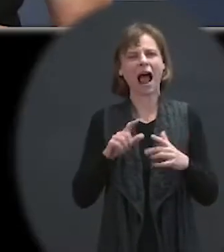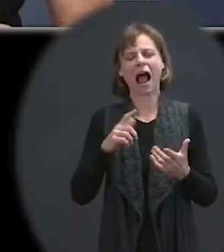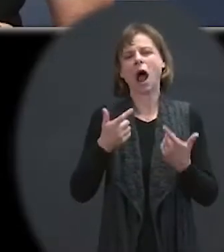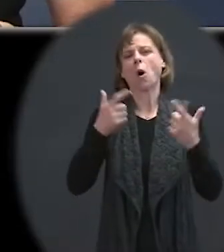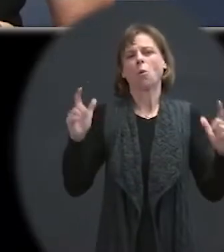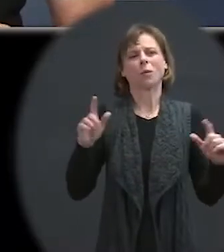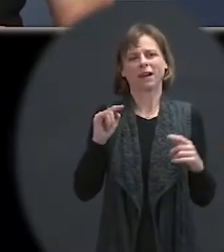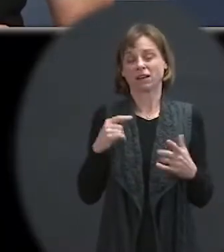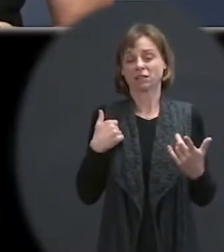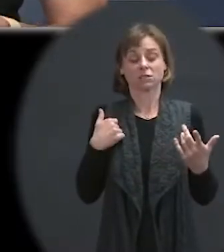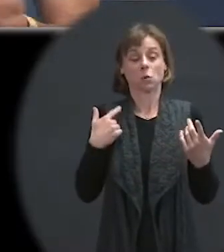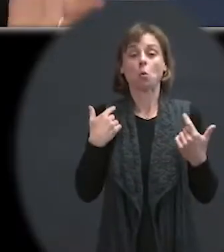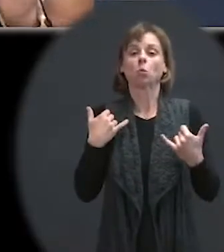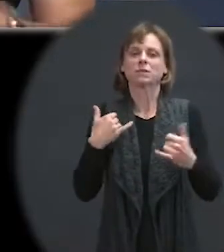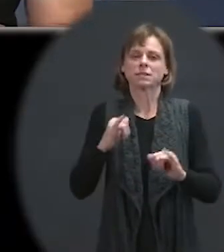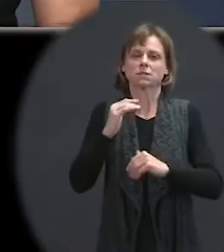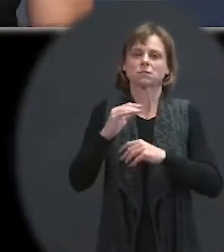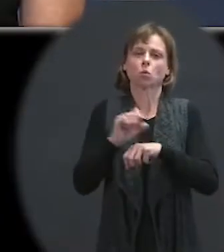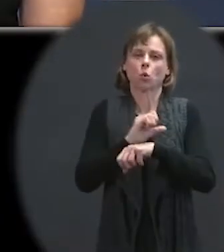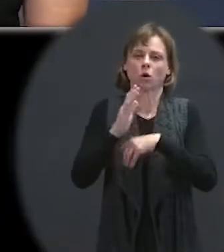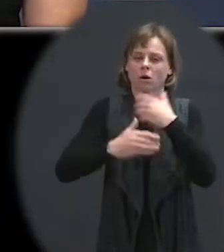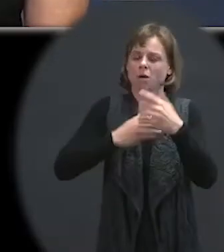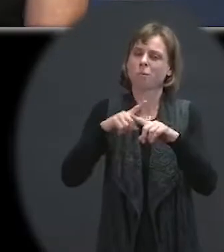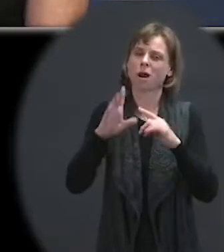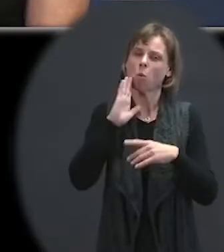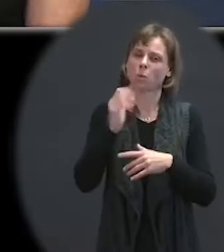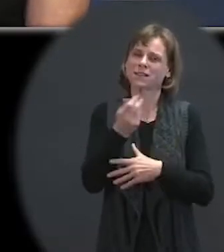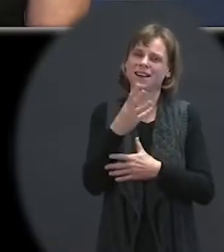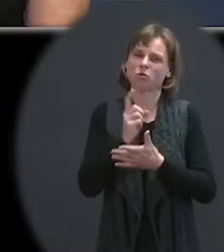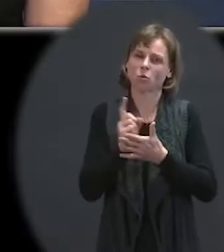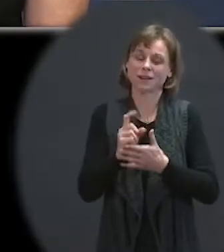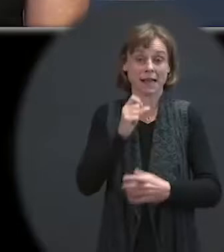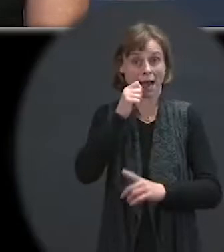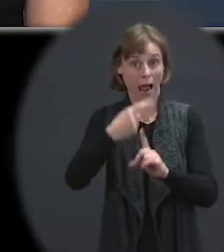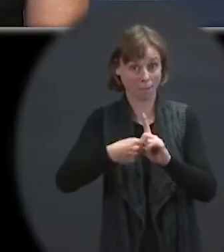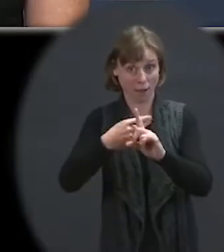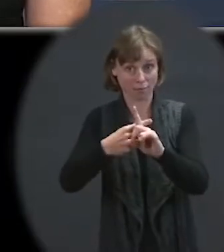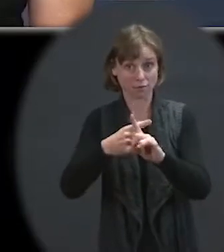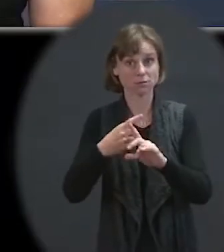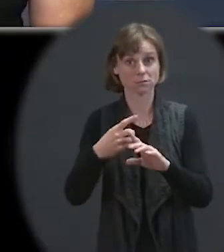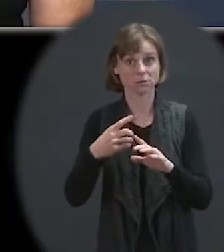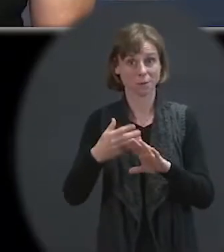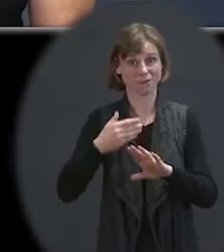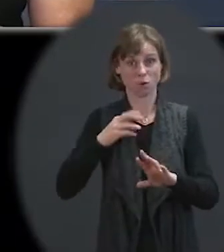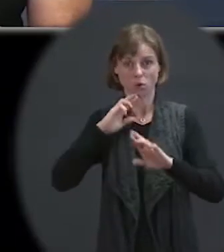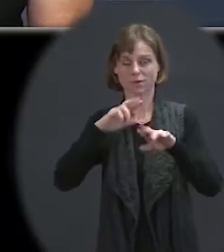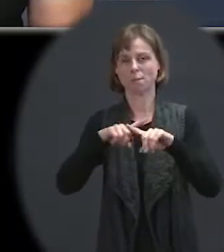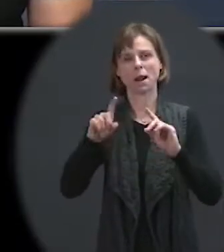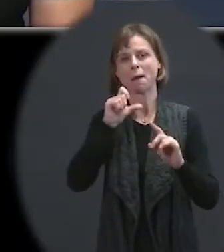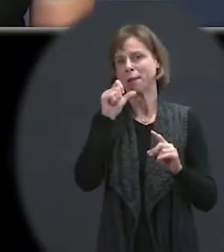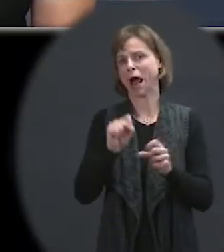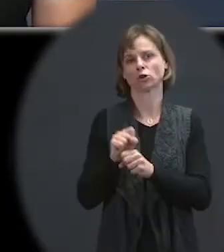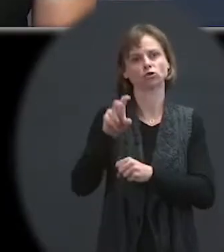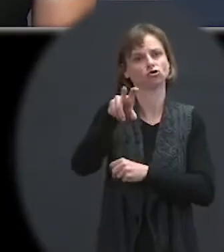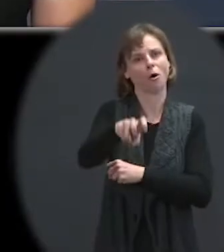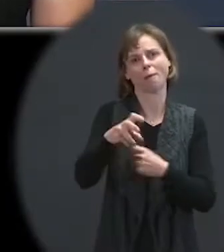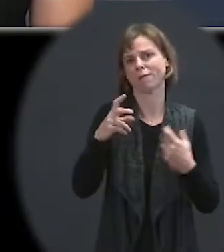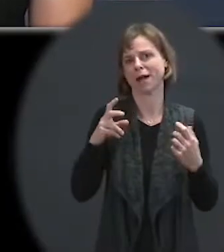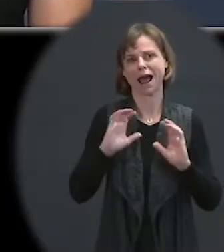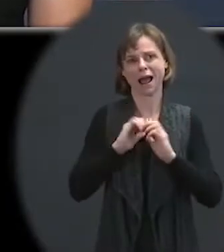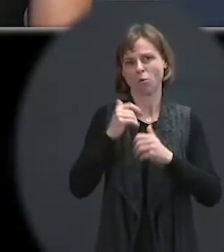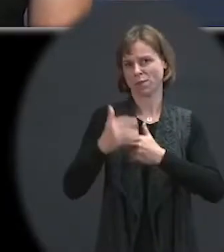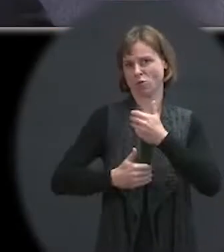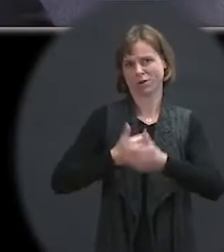of working that through now. But it will be weeks, not months, before we respond. But I'm not going to get ahead of the conclusion of that process. Any